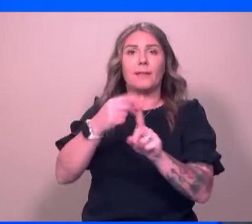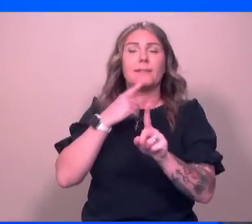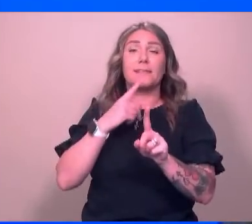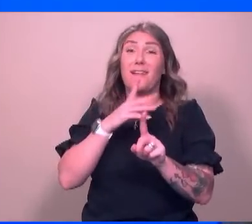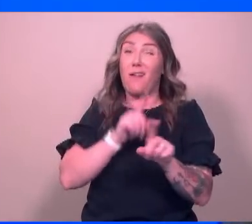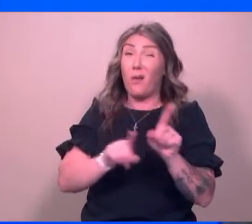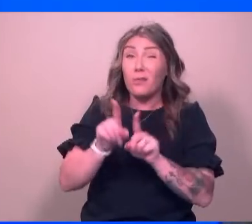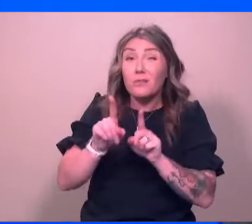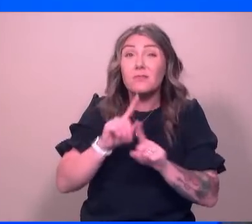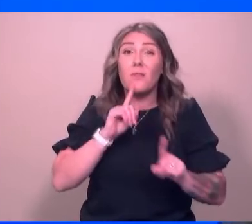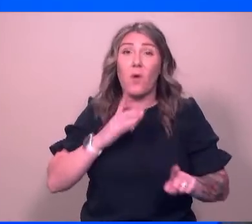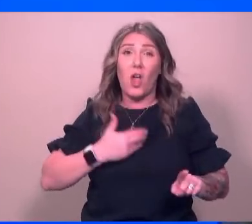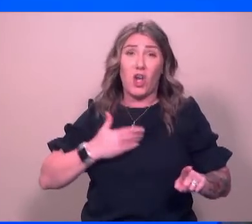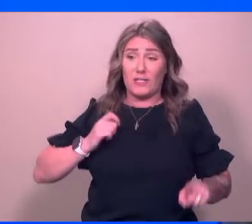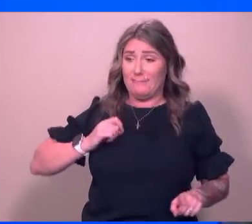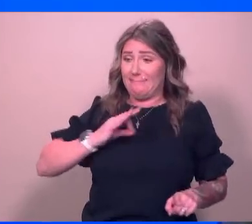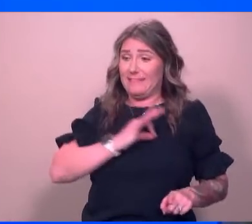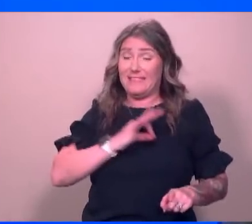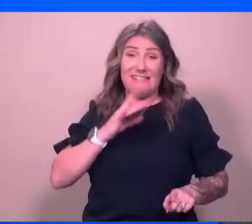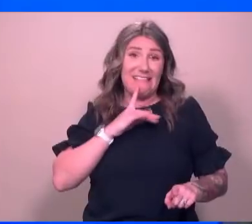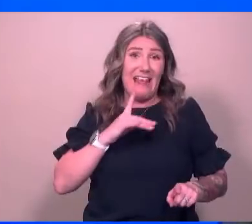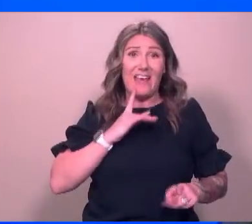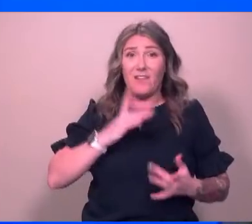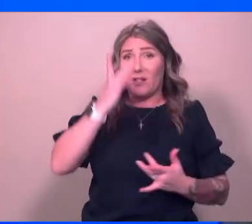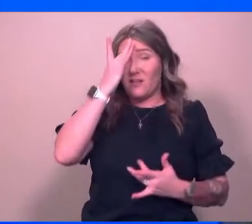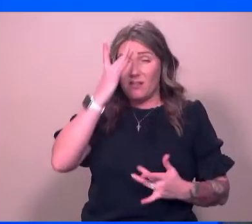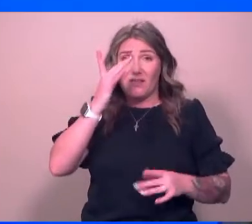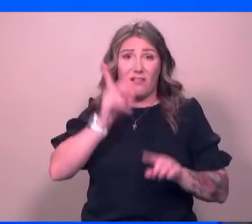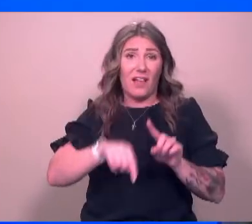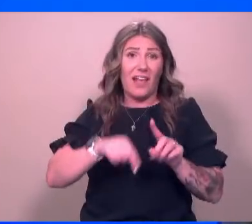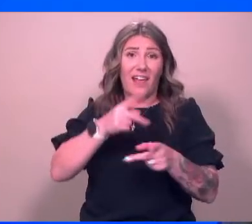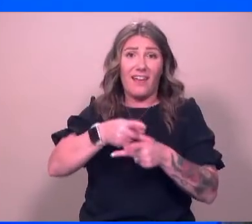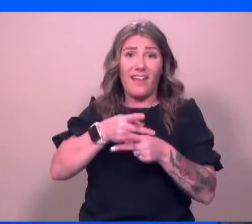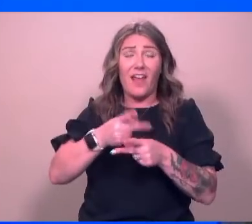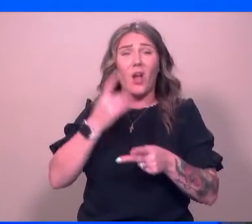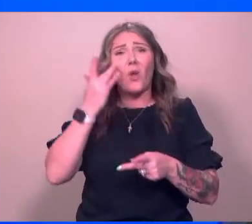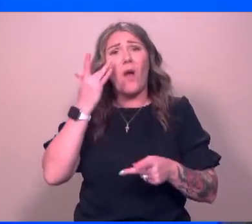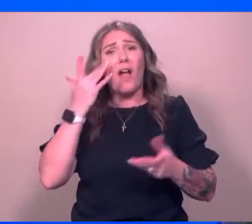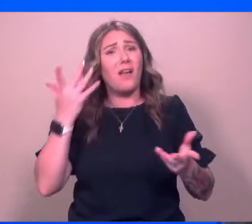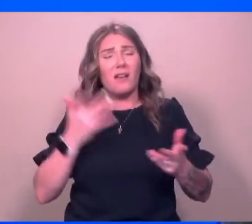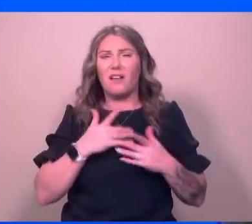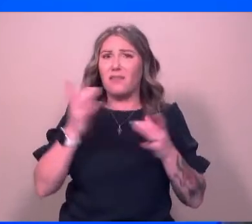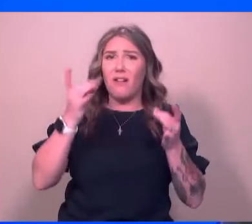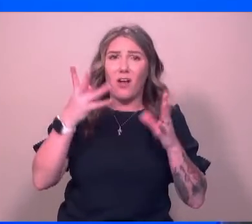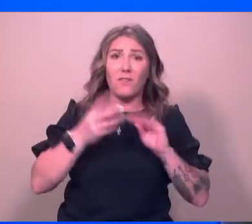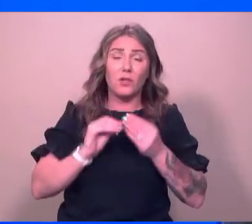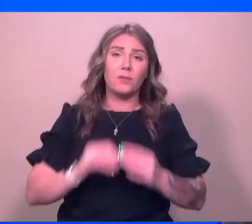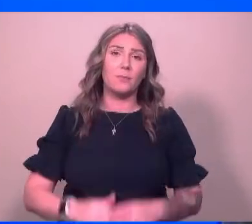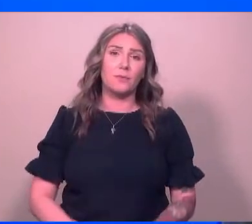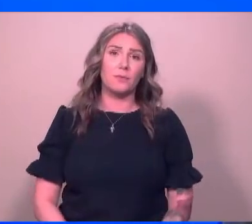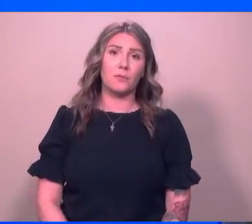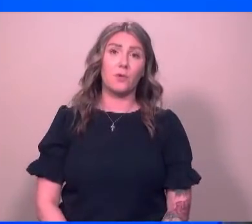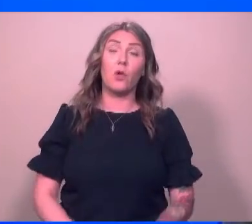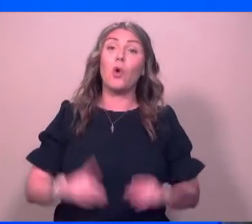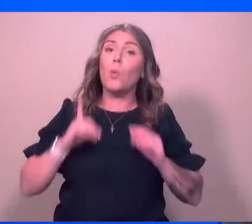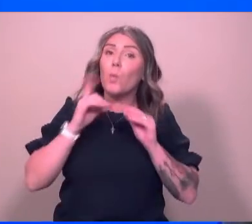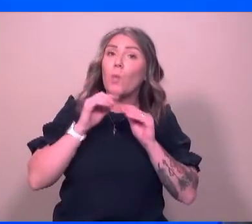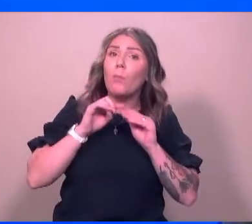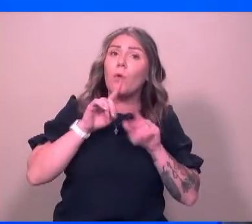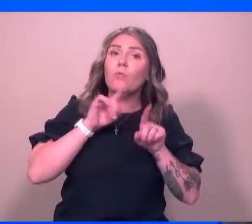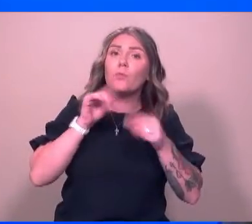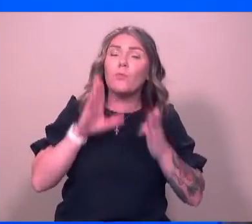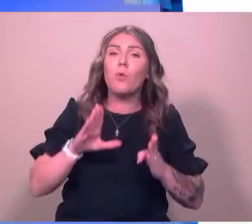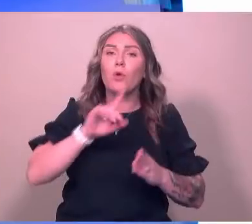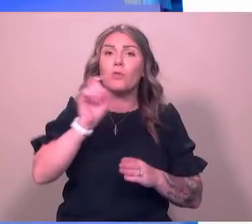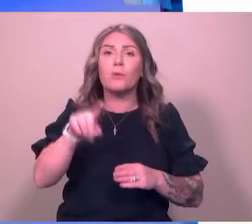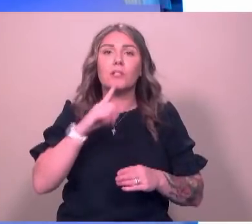it's also our staff that are out and just unable to care because they're out. Terrible numbers. Okay. Let's have one more reporter question, then we have